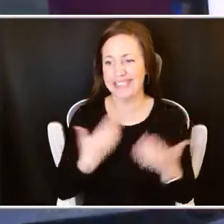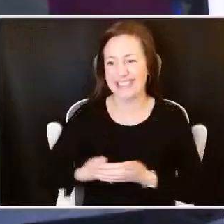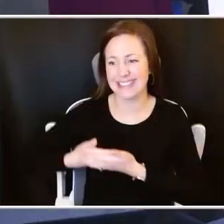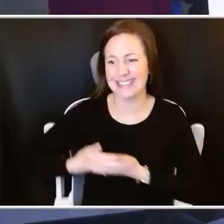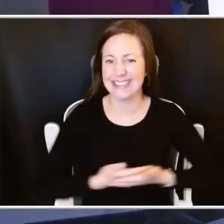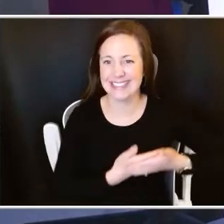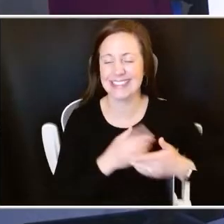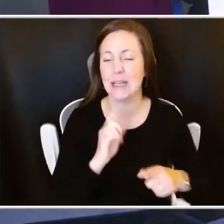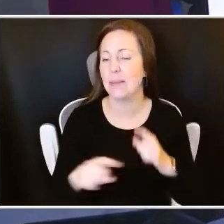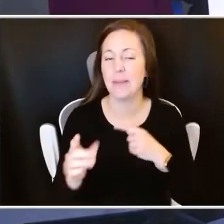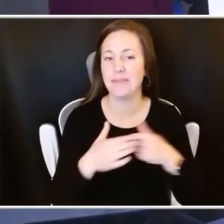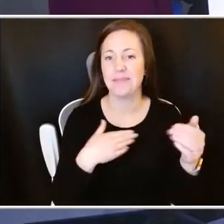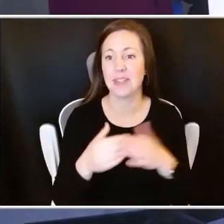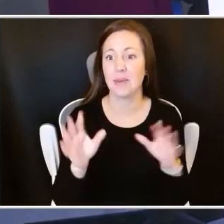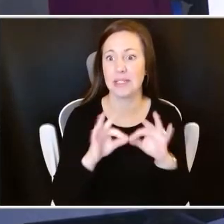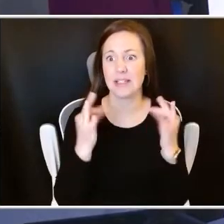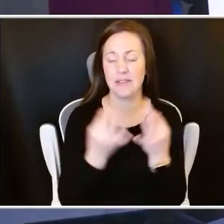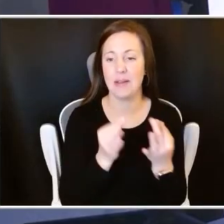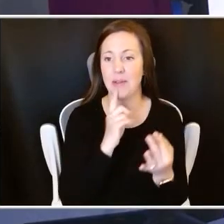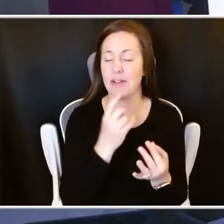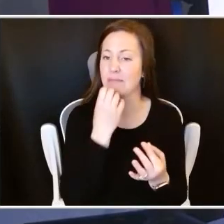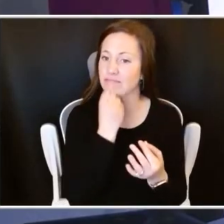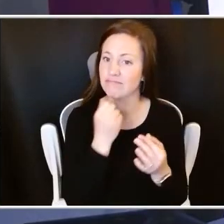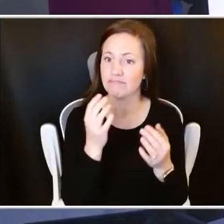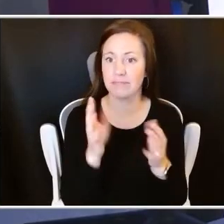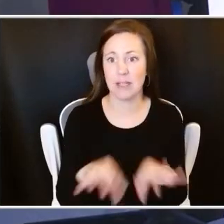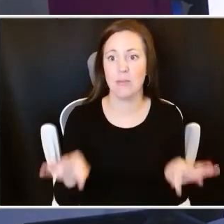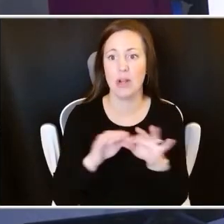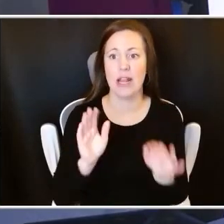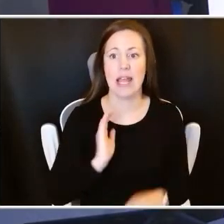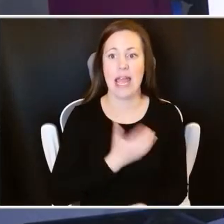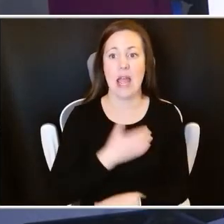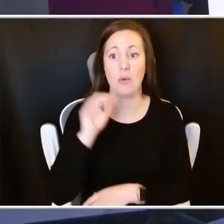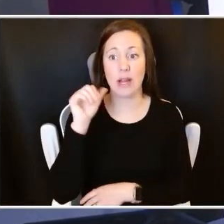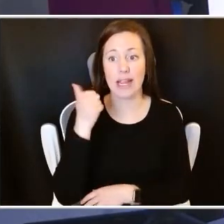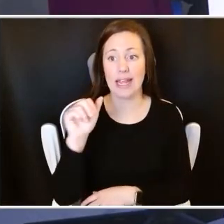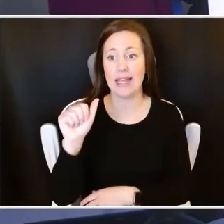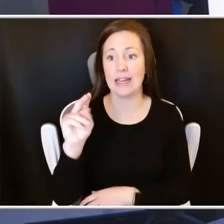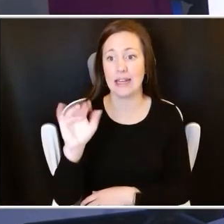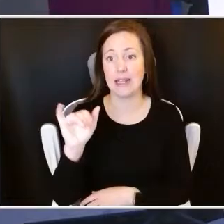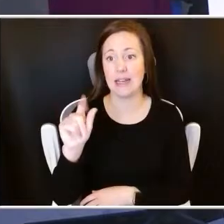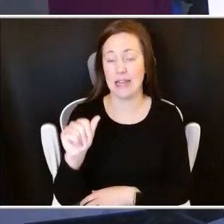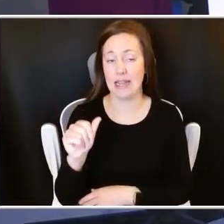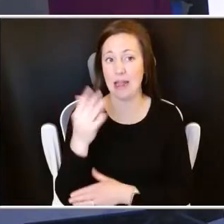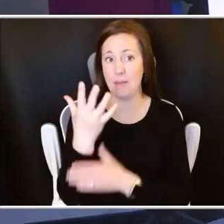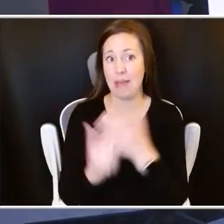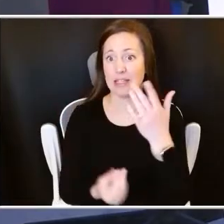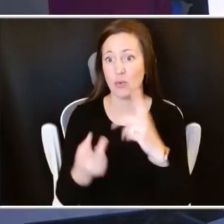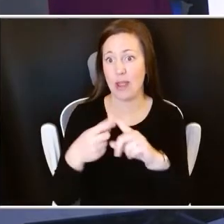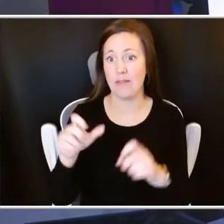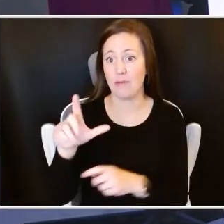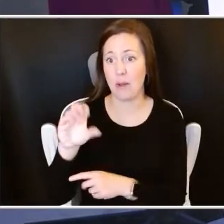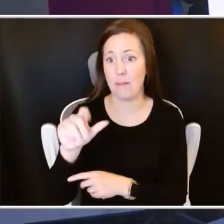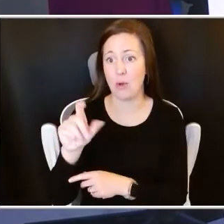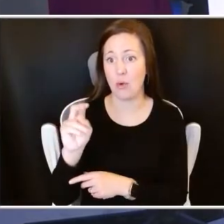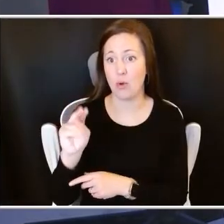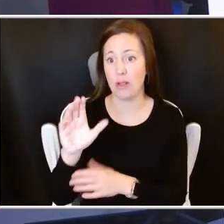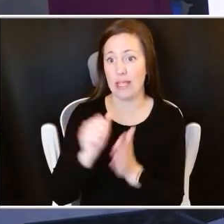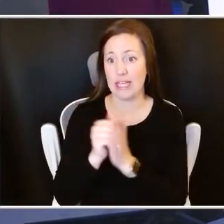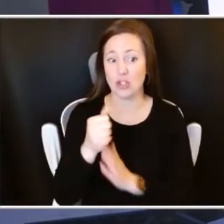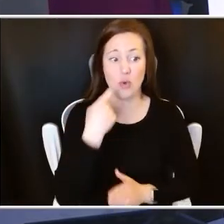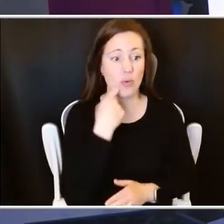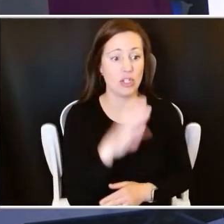family's everything to us. Our Aunt Anita passed away of colon cancer. We just found out that our Uncle John, who passed away recently, had colon